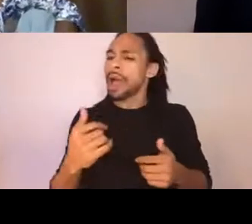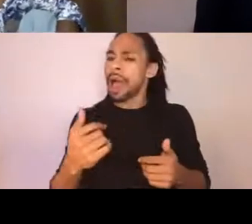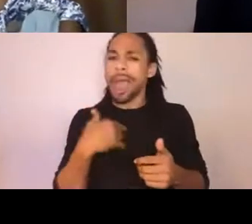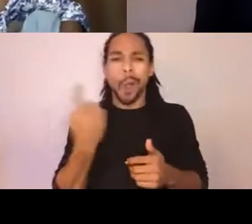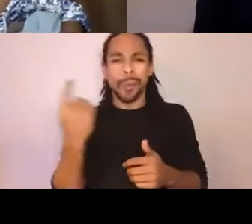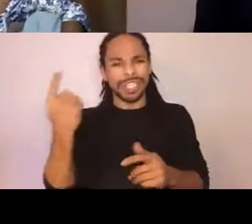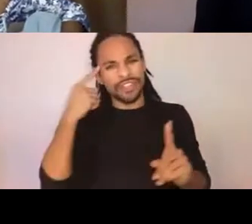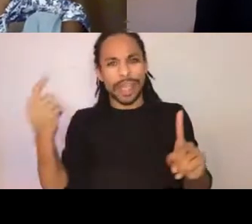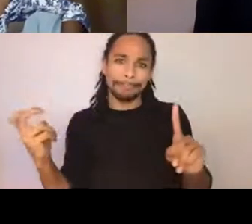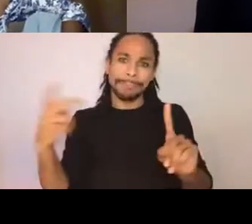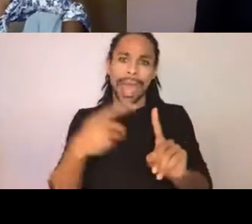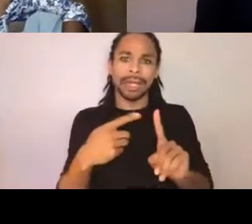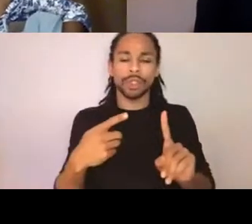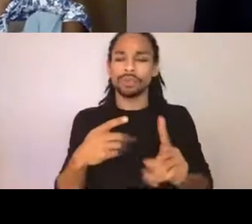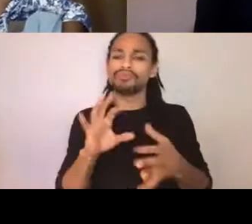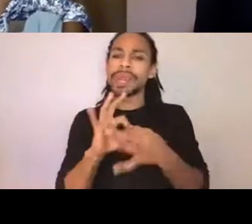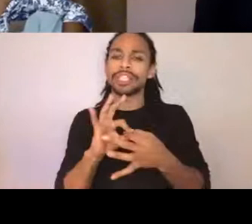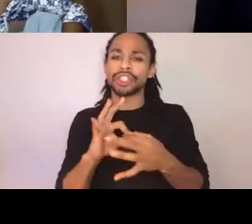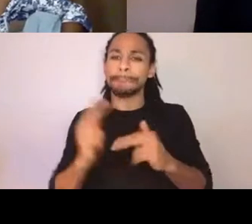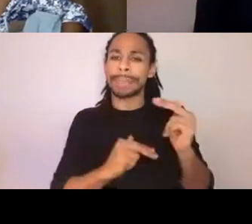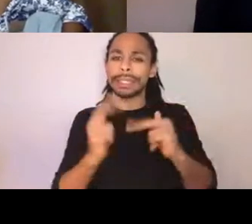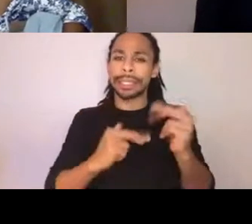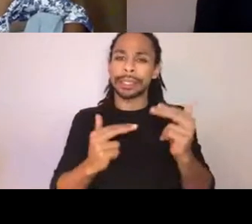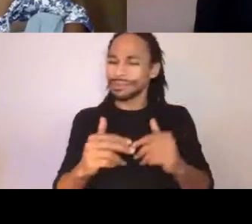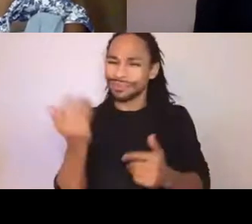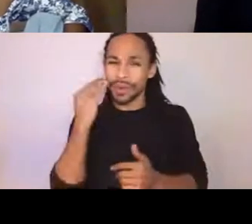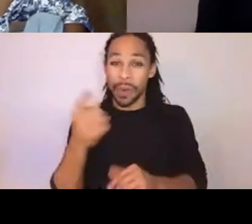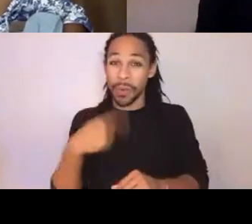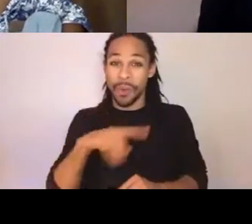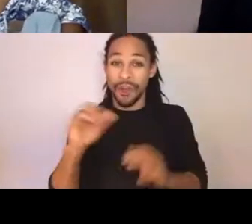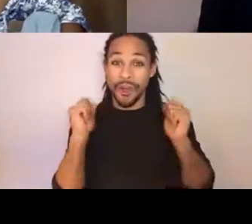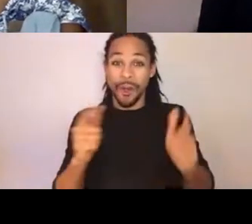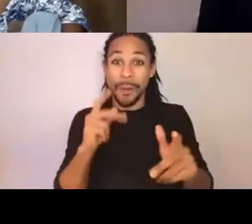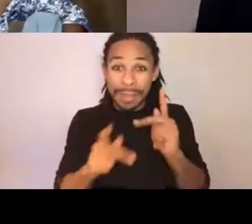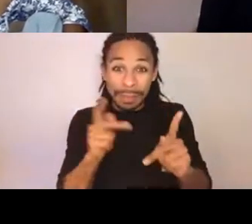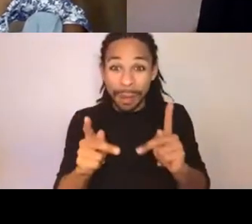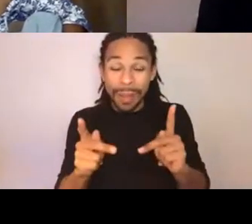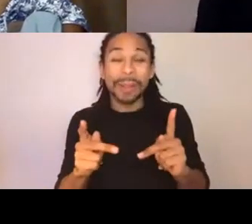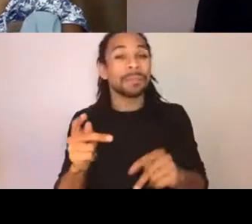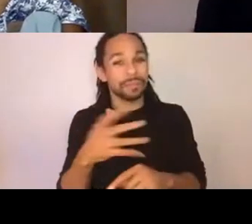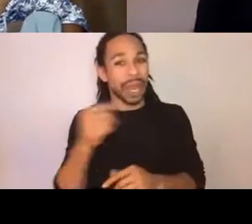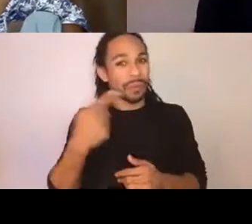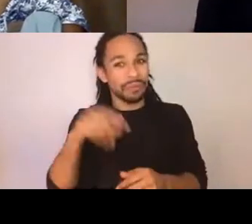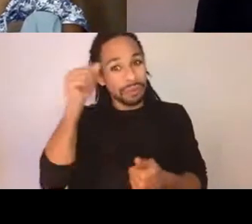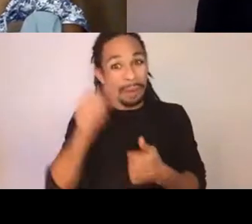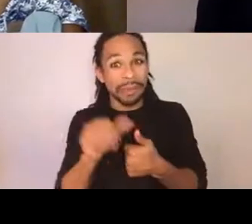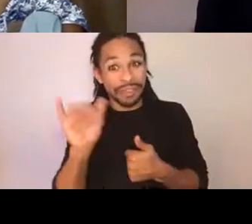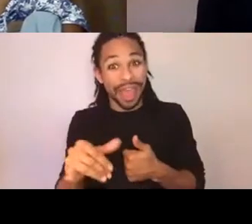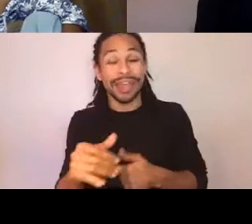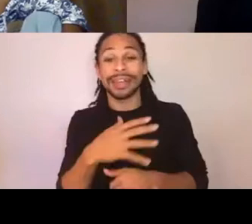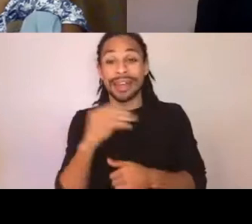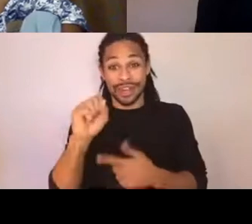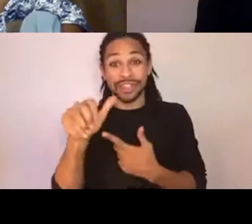genuine relationship building. We're all people. And remembering that, you know, Sade